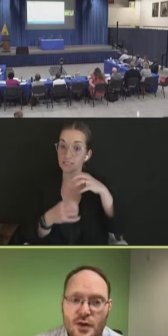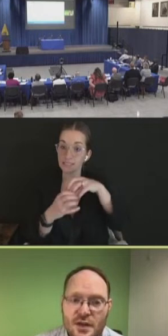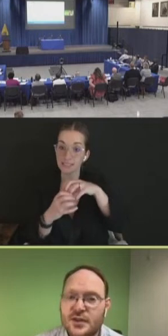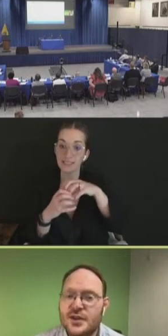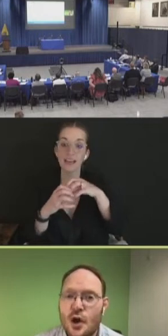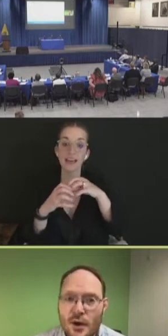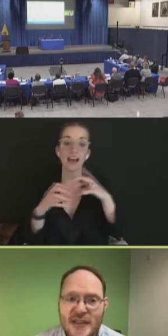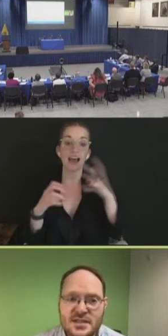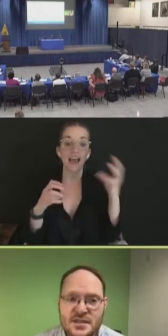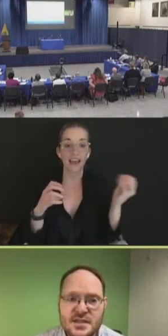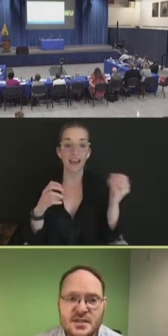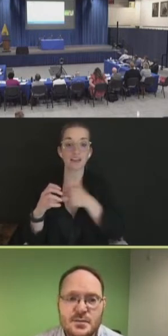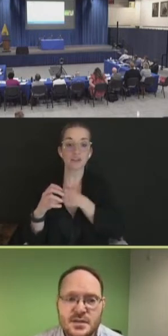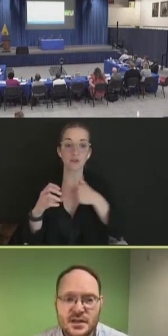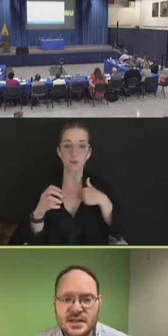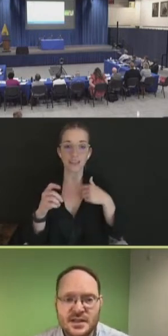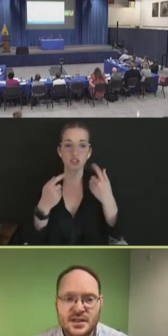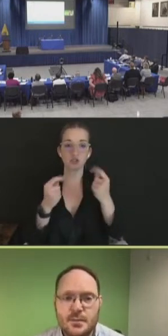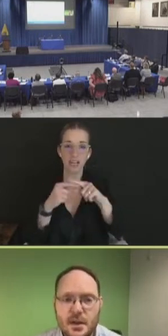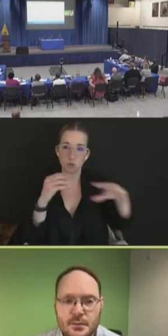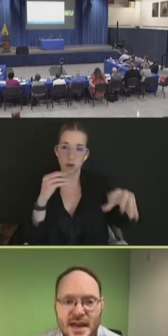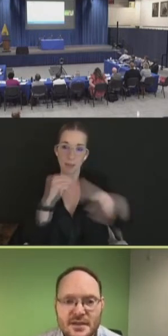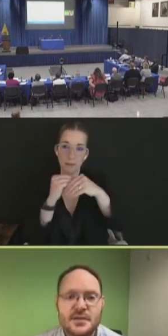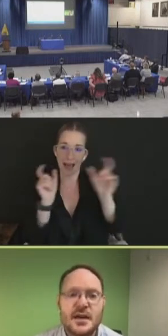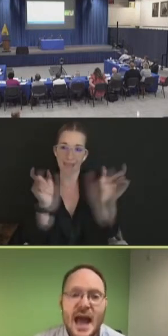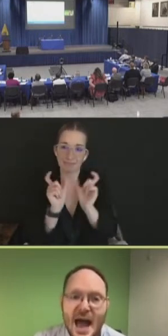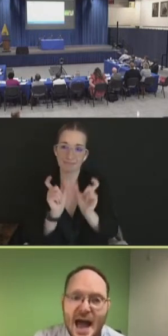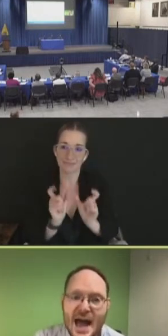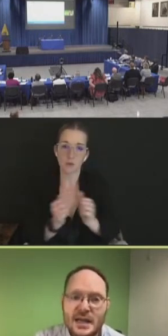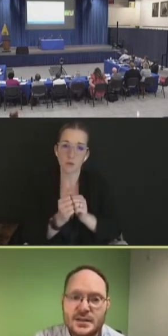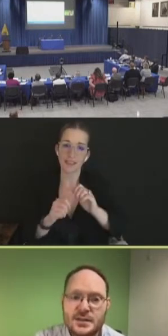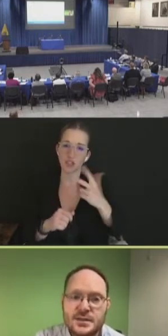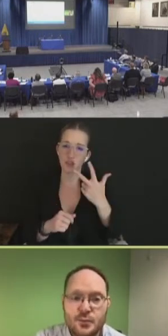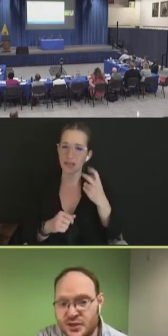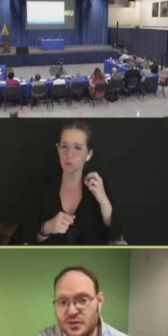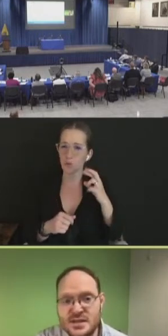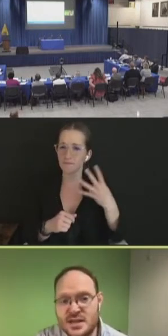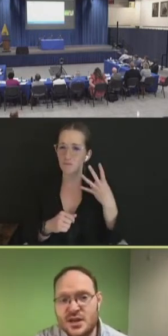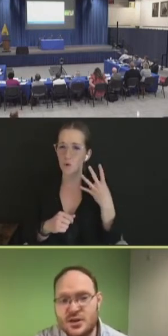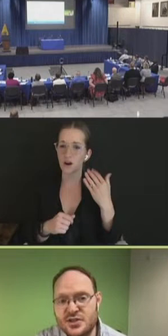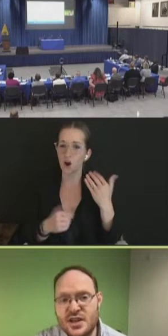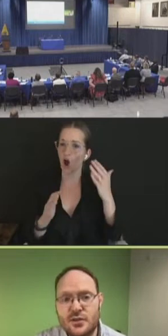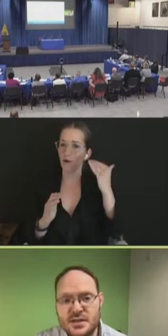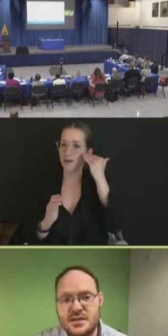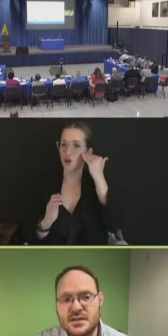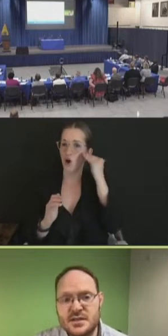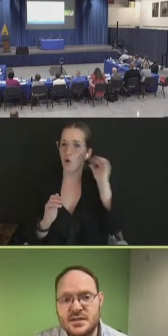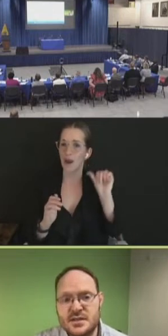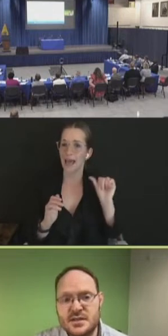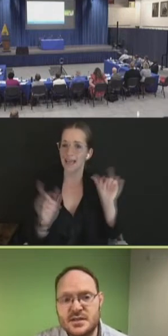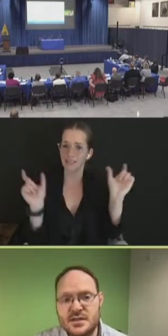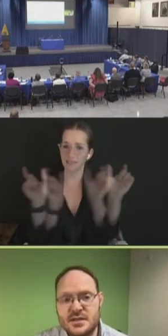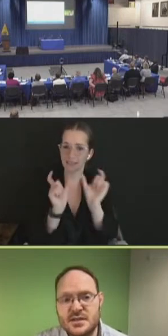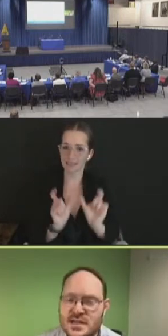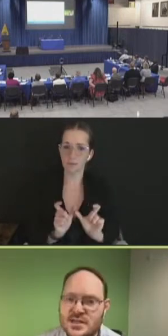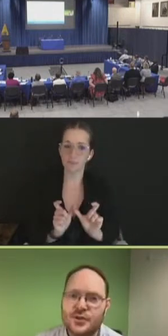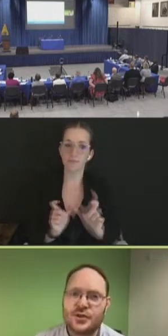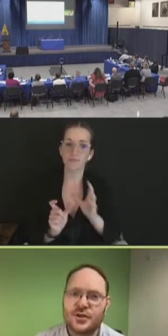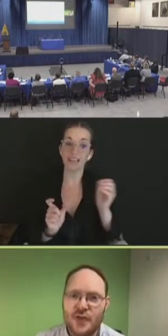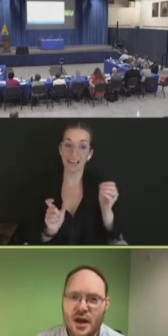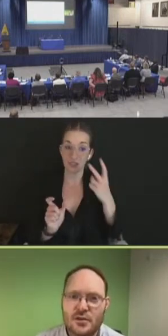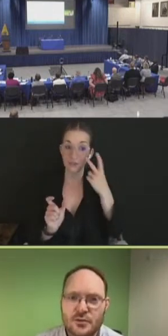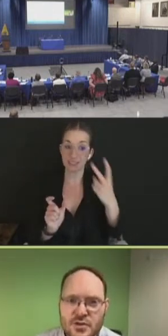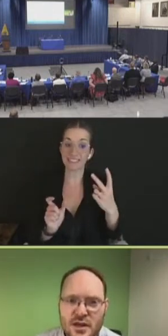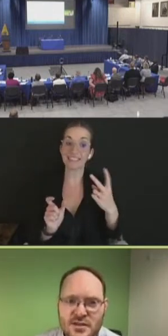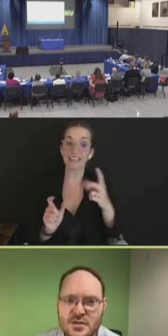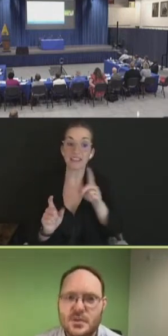or 4 different known adjuvant systems. They're listed on the bottom left. And what you can see here in general, this is a response known as a